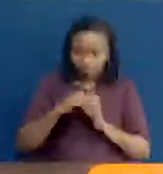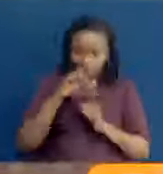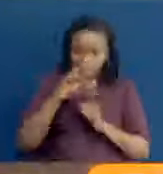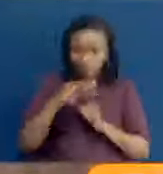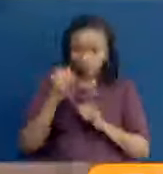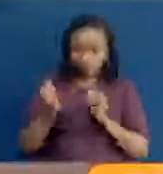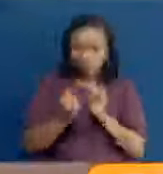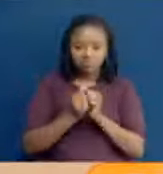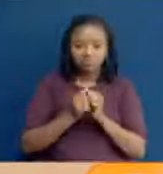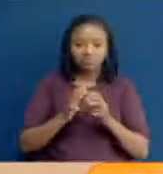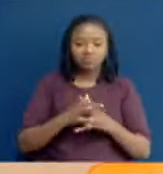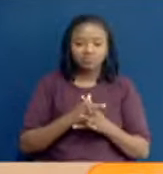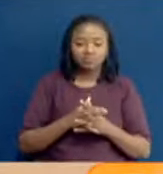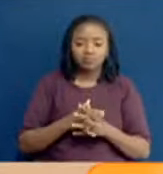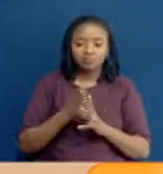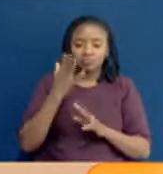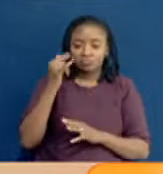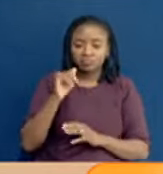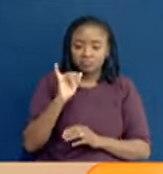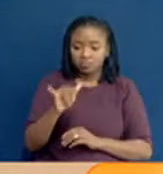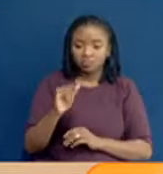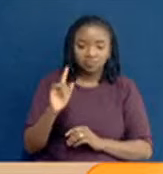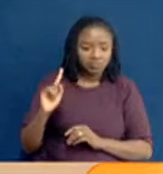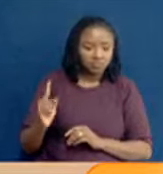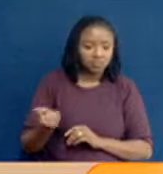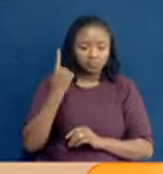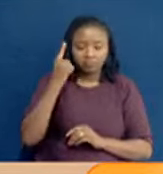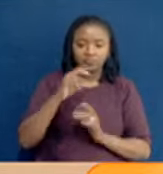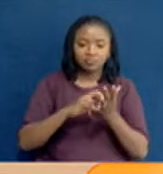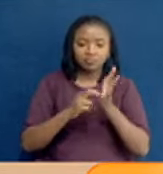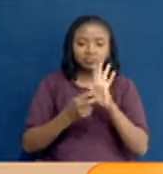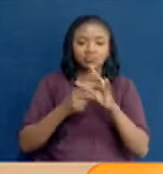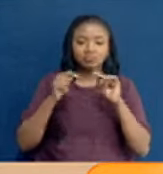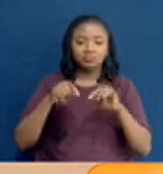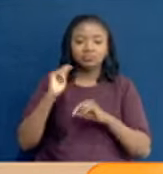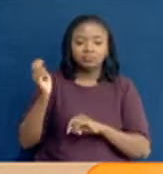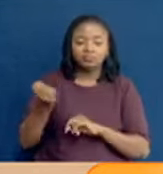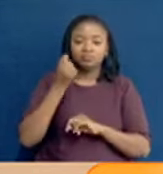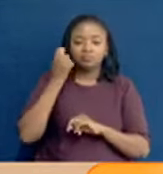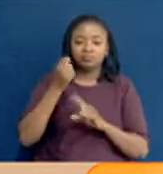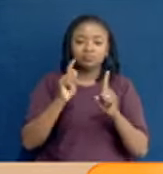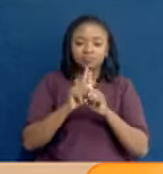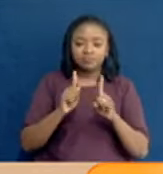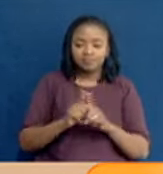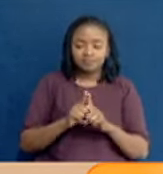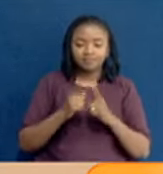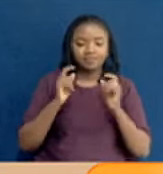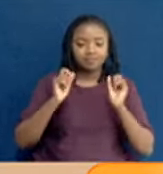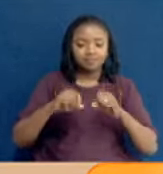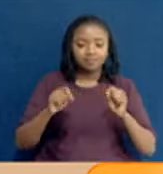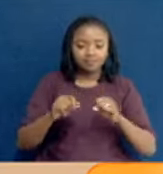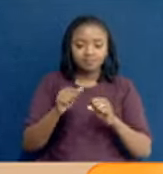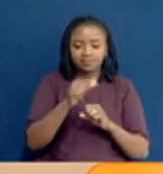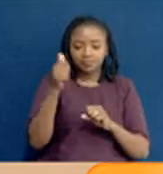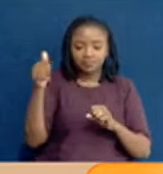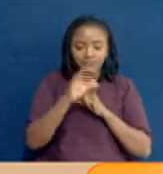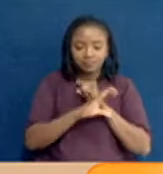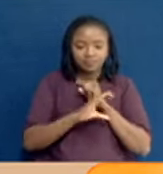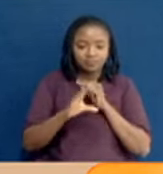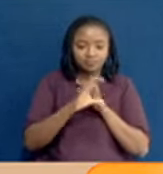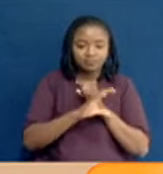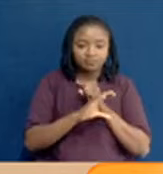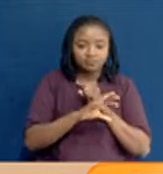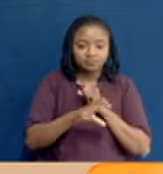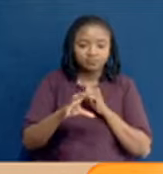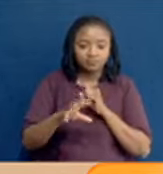2009-2010. This was one of the first projects in Kenya and possibly also in Africa that